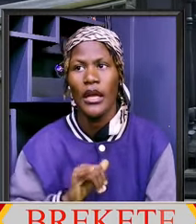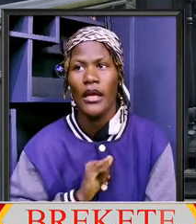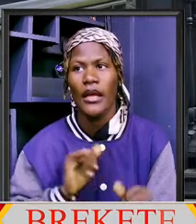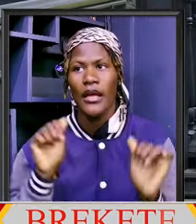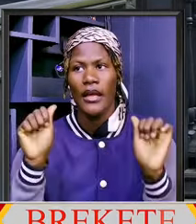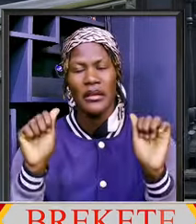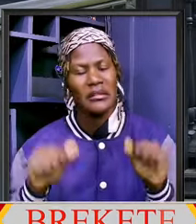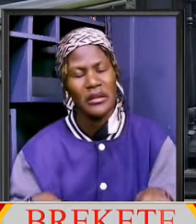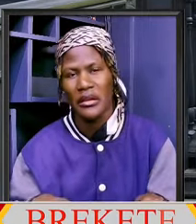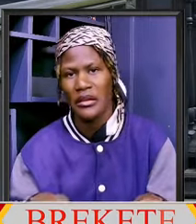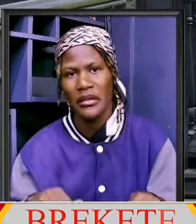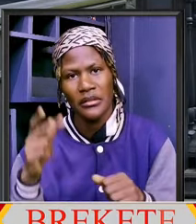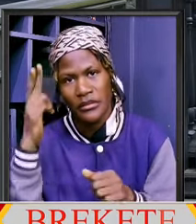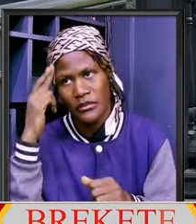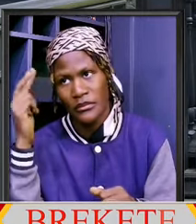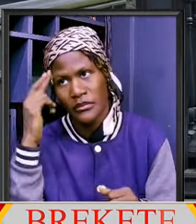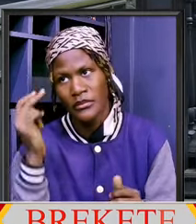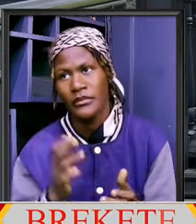was still in primary school.